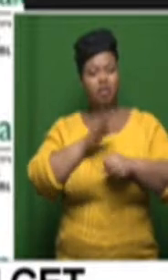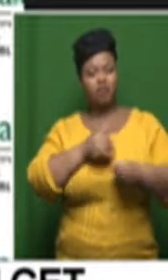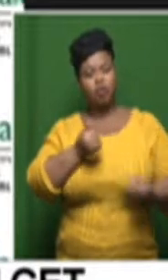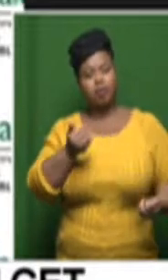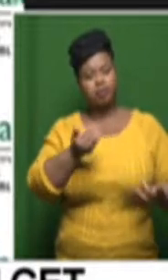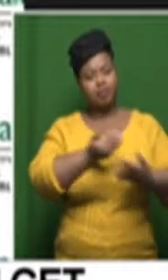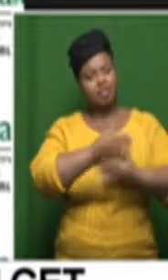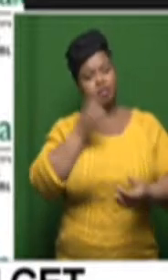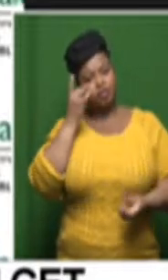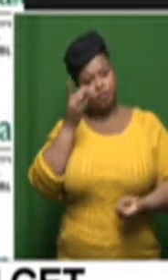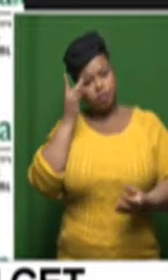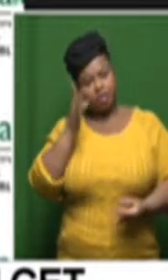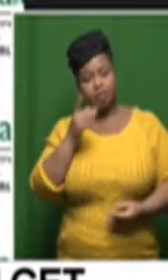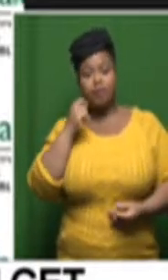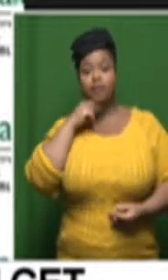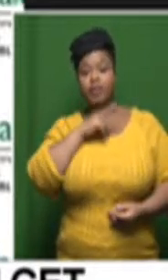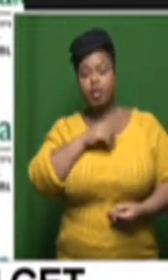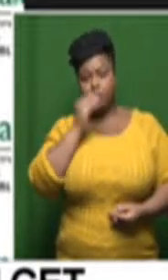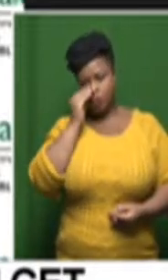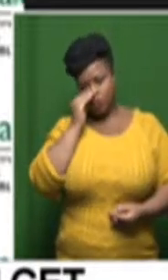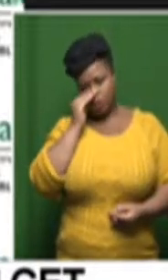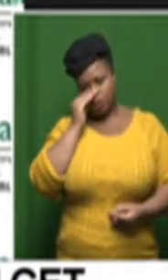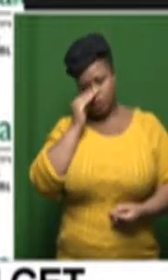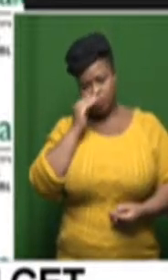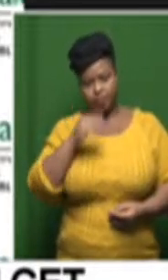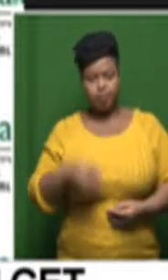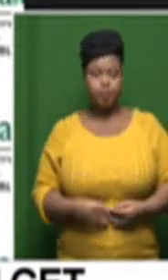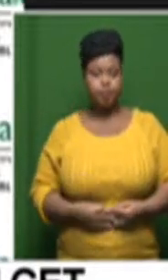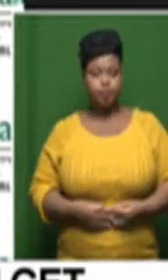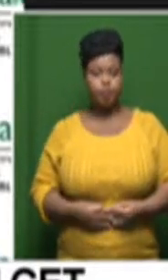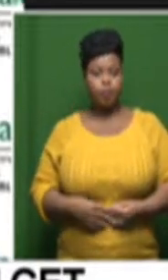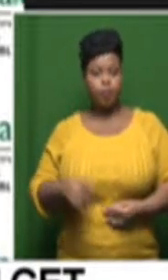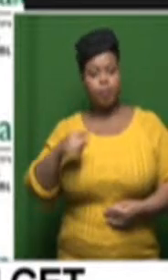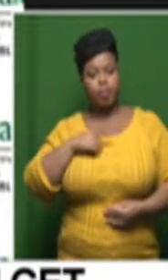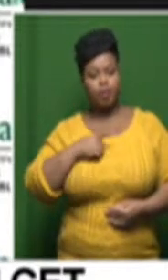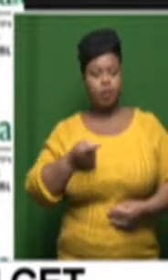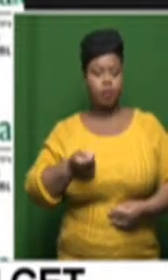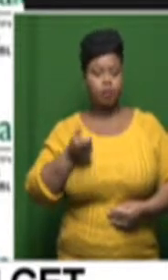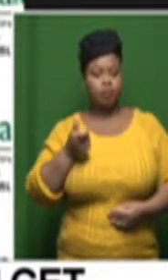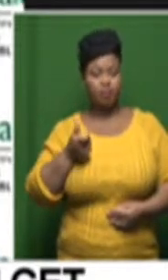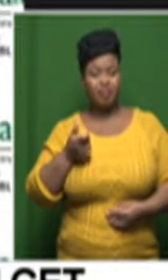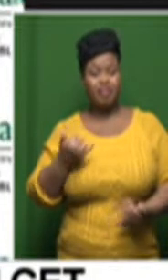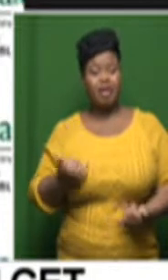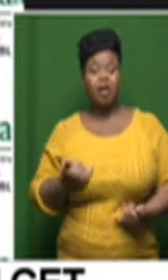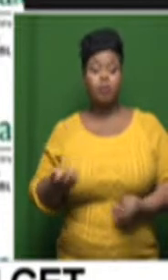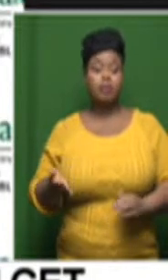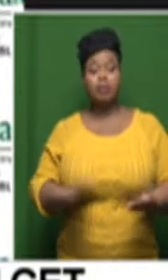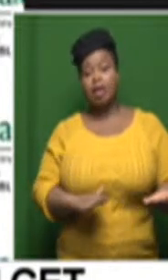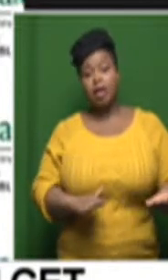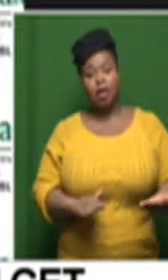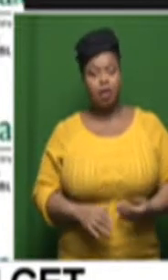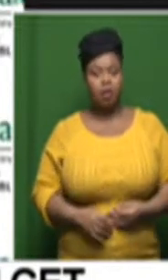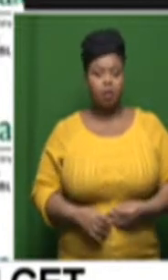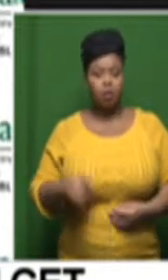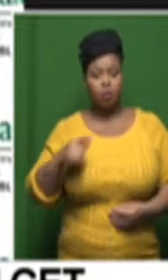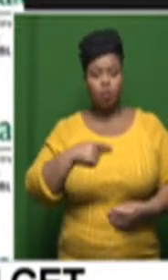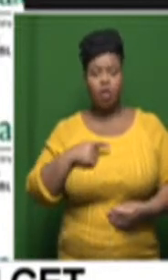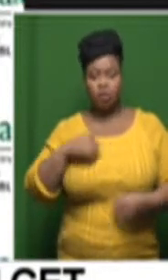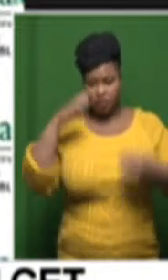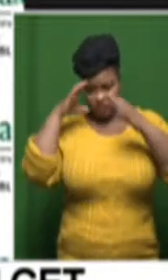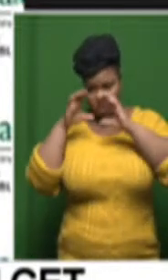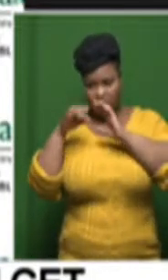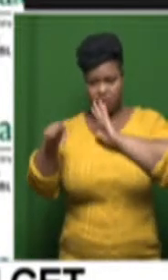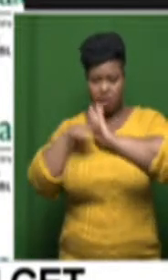misinformation and fake news, which almost costed her life because she paid more attention